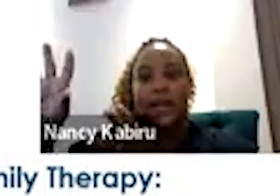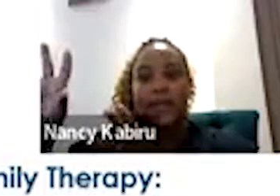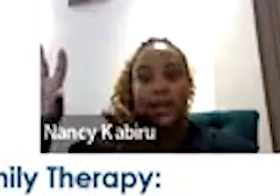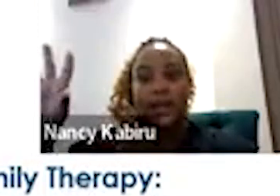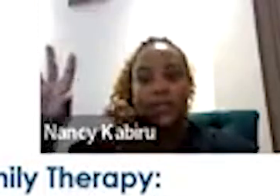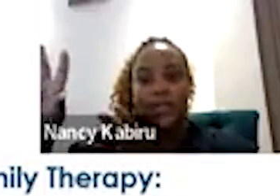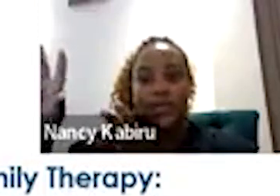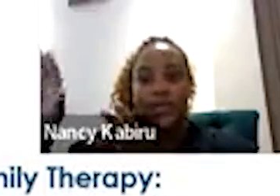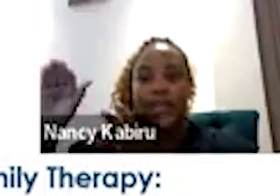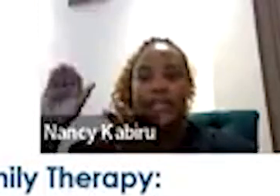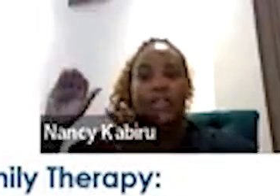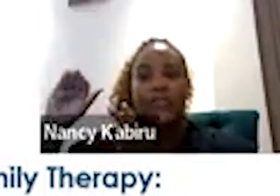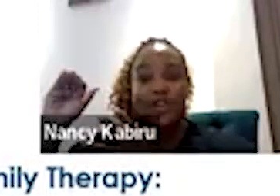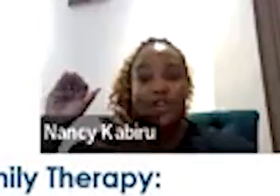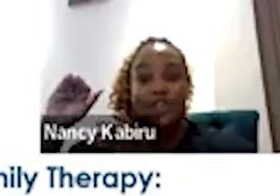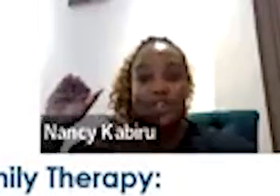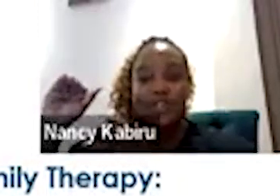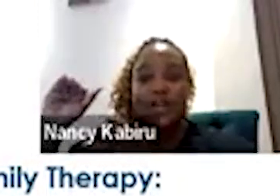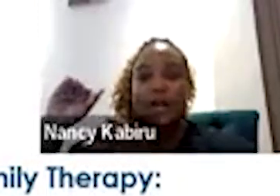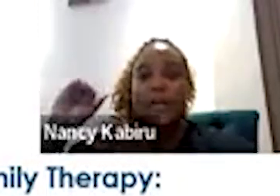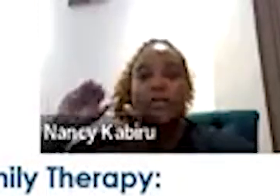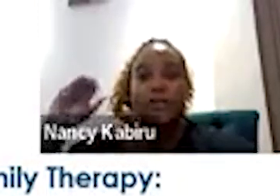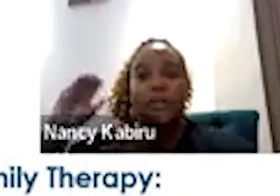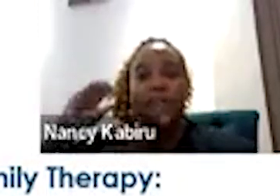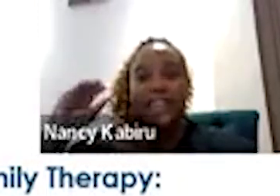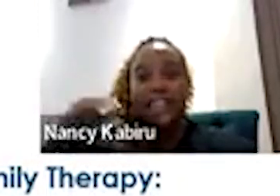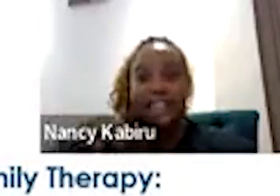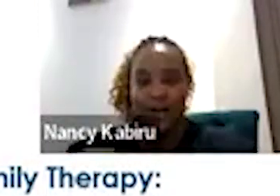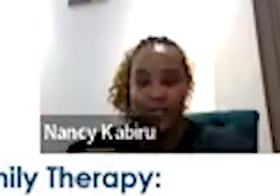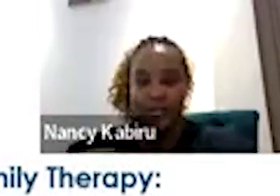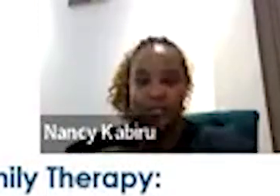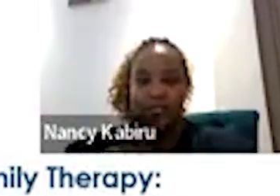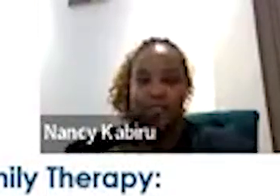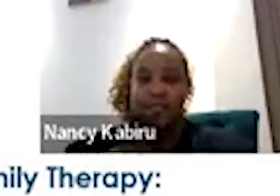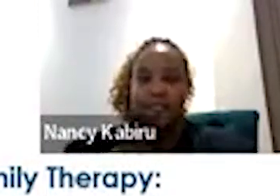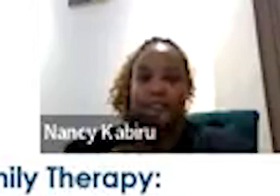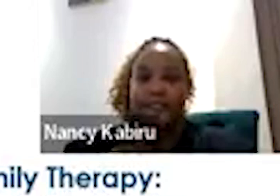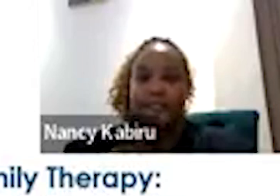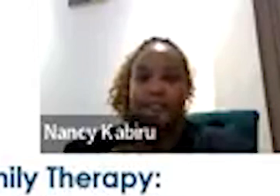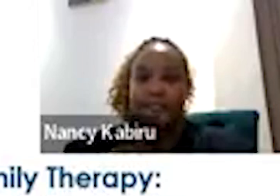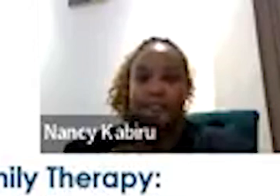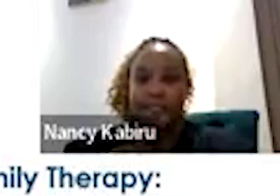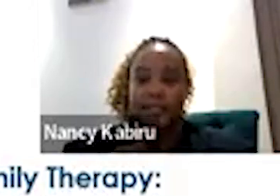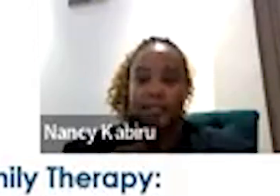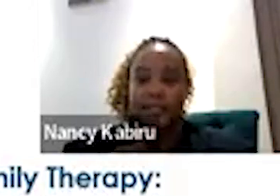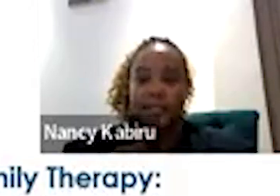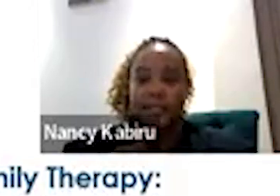and I'd wish we would get a neurologist to break it down.